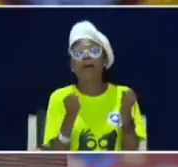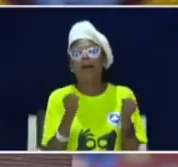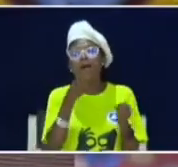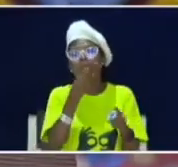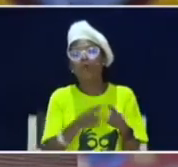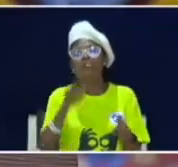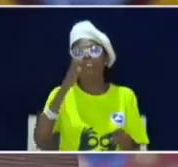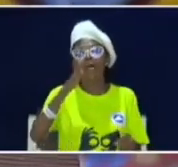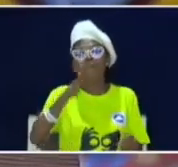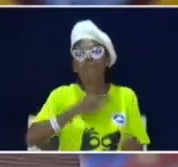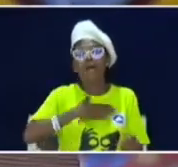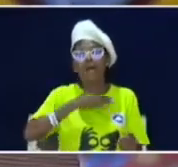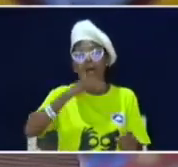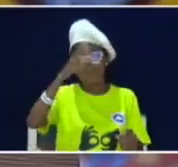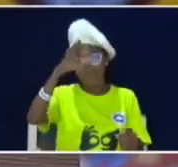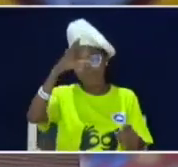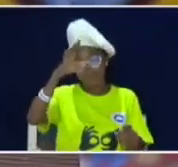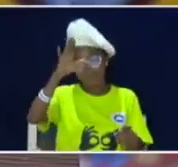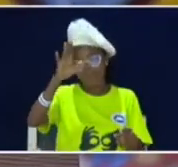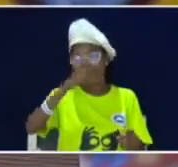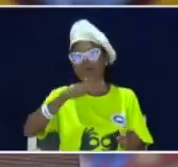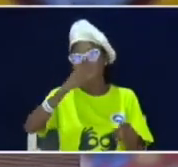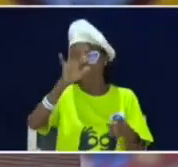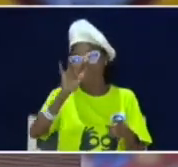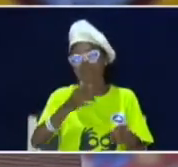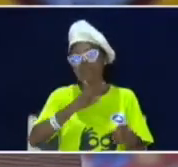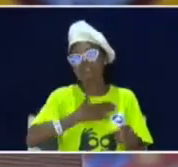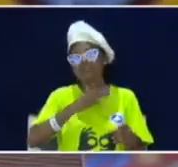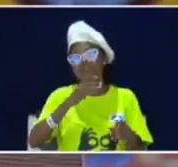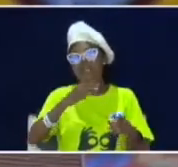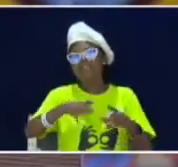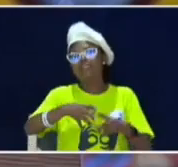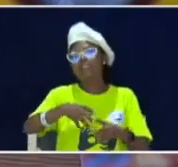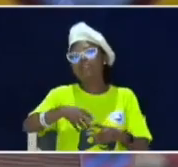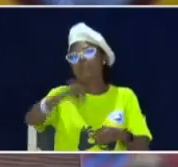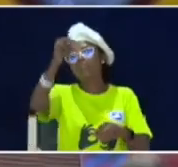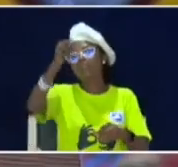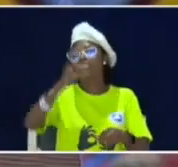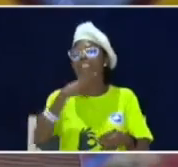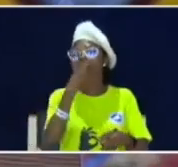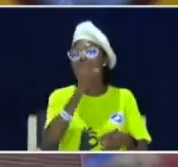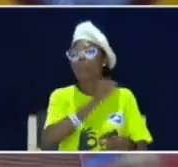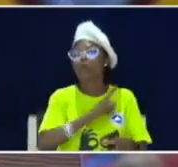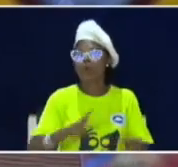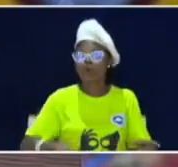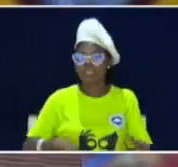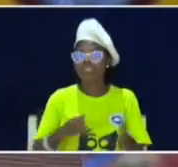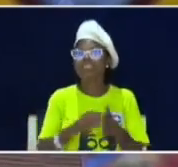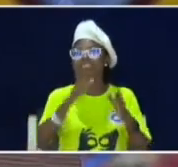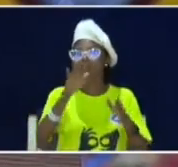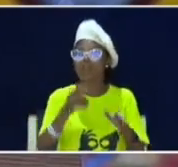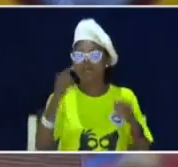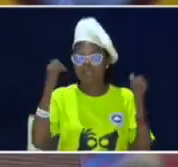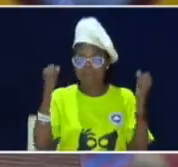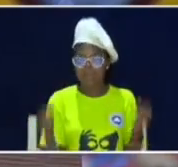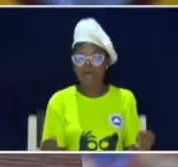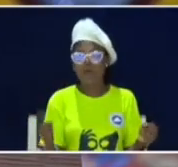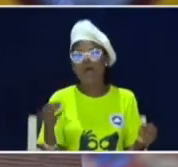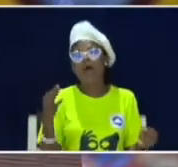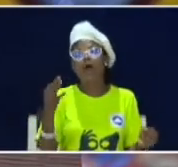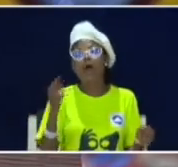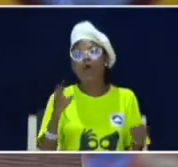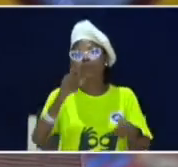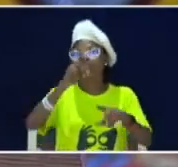saith the Lord. It is not by the power of man. It is by the power of the eagle